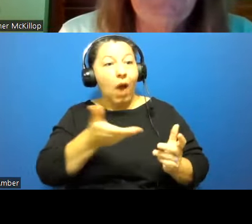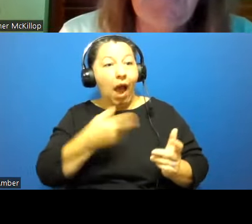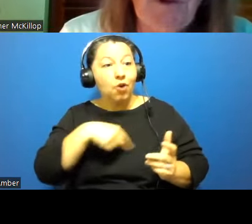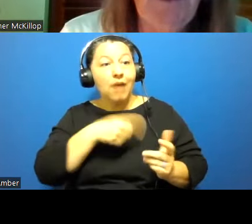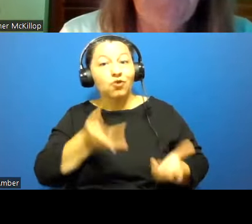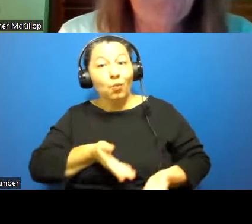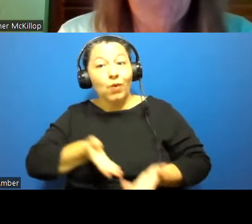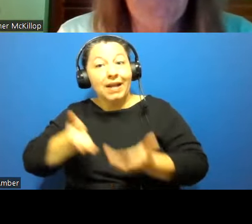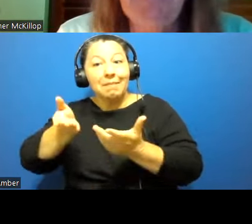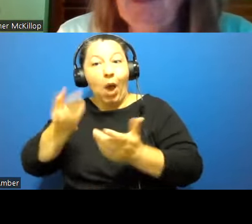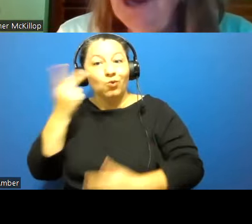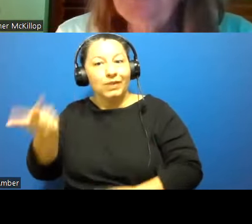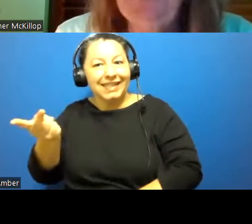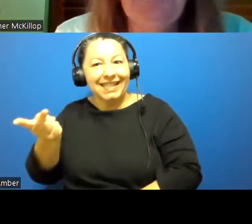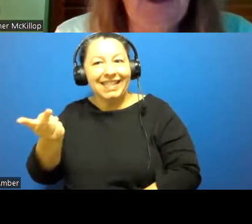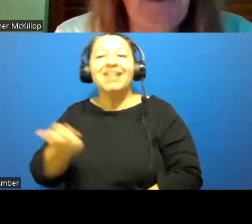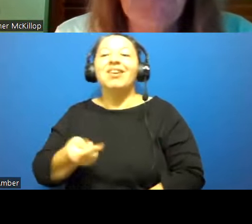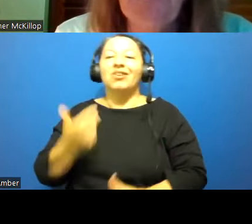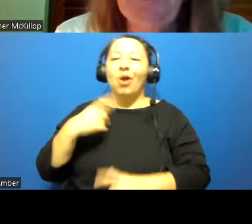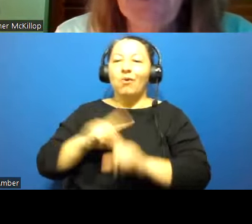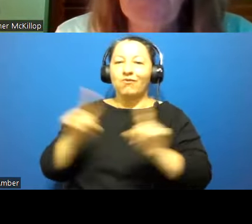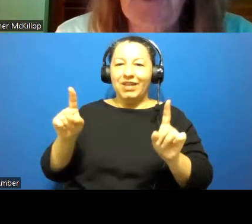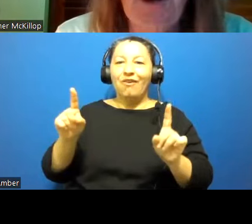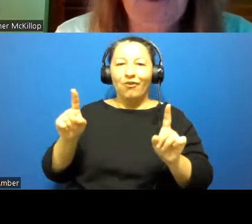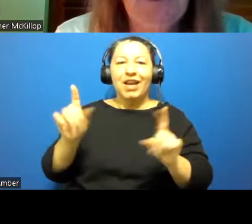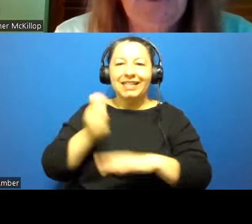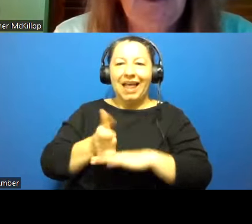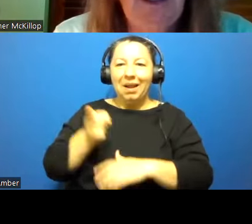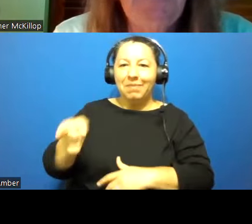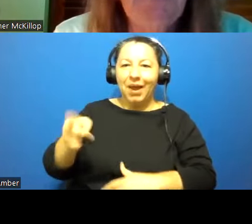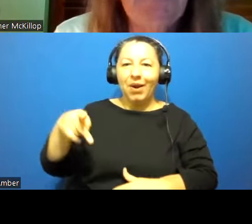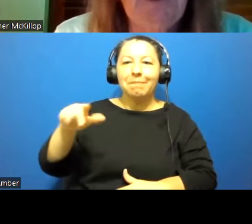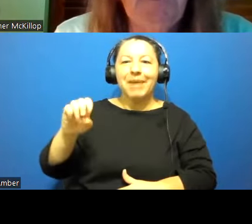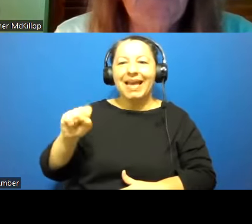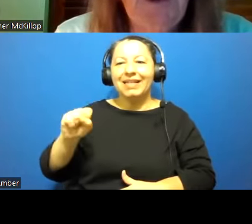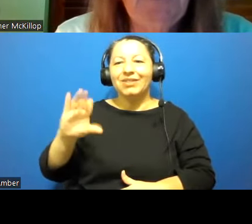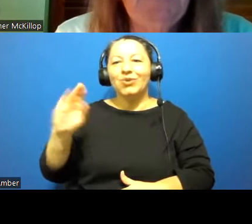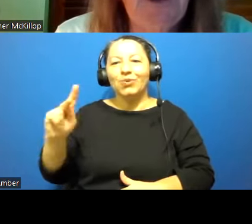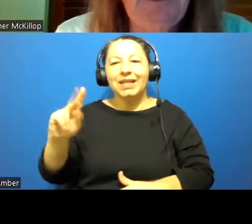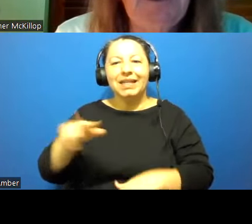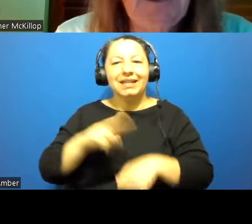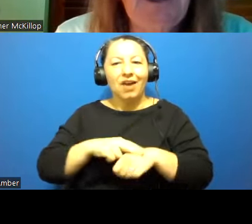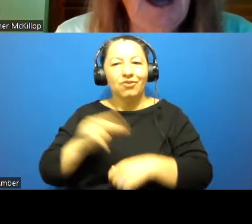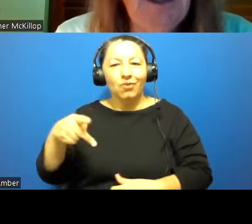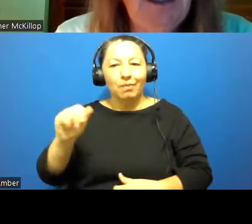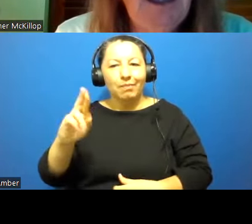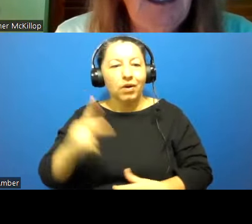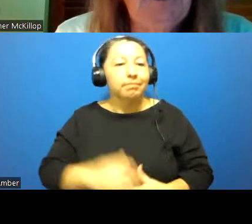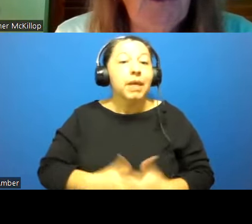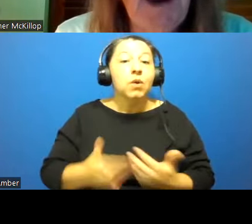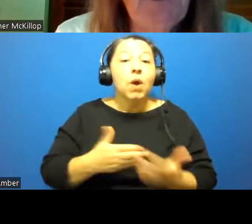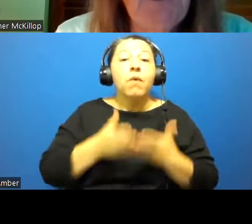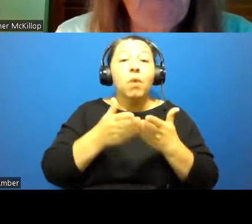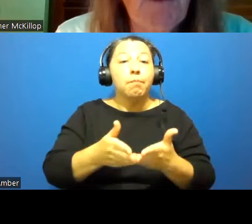we did different ones at the ranger station at Paynes Creek National Park. There's our boat driver, John Young.